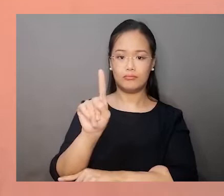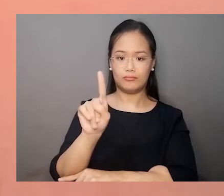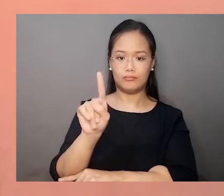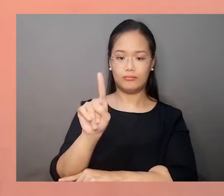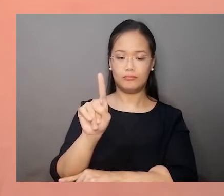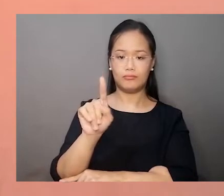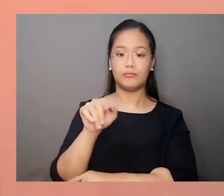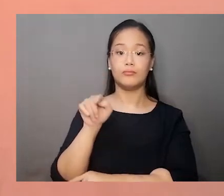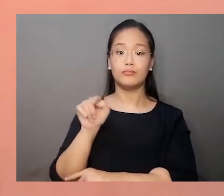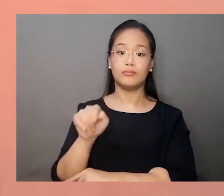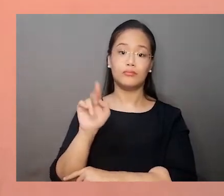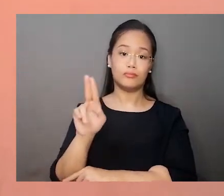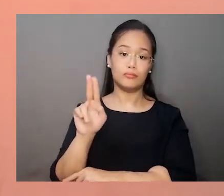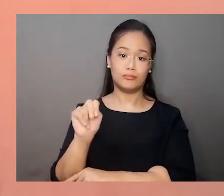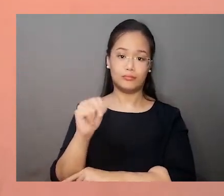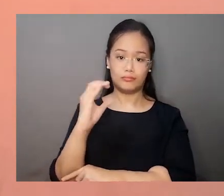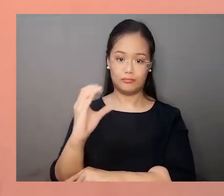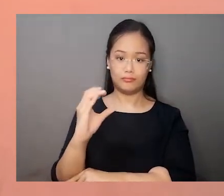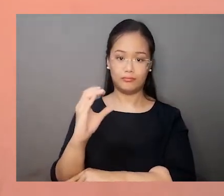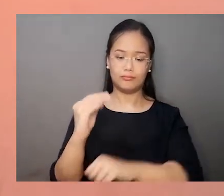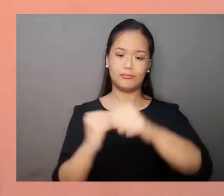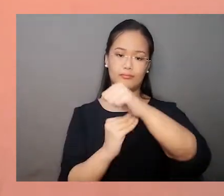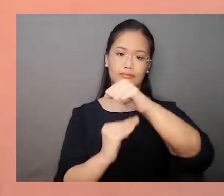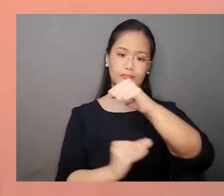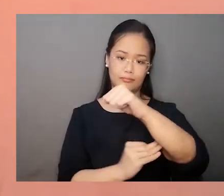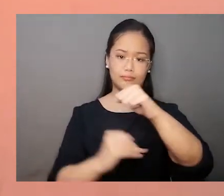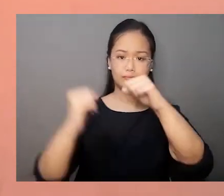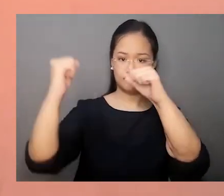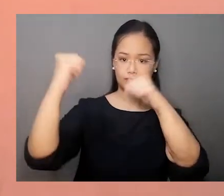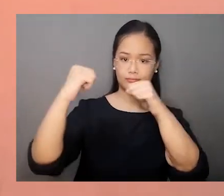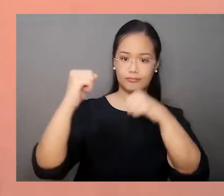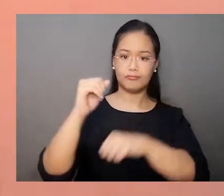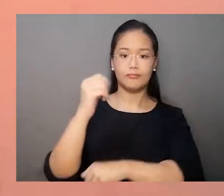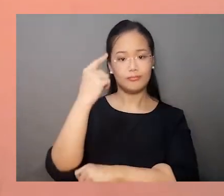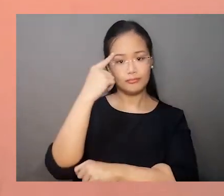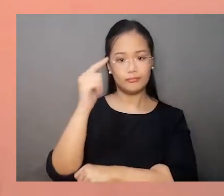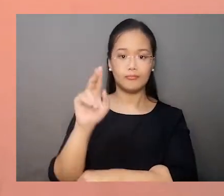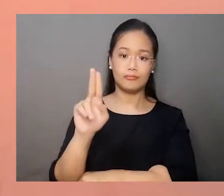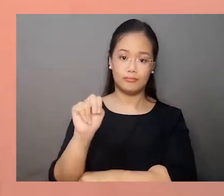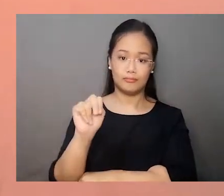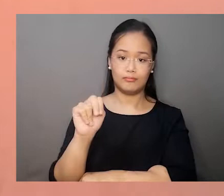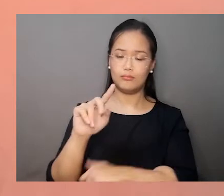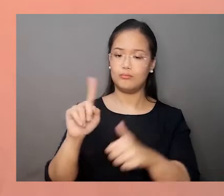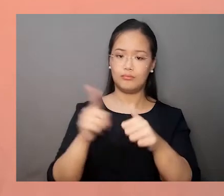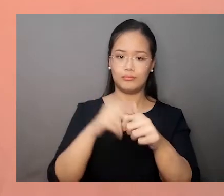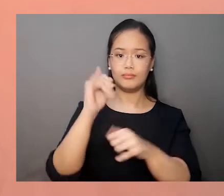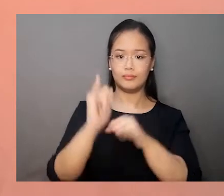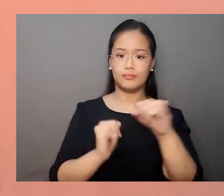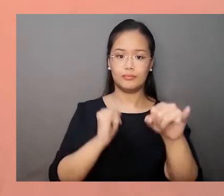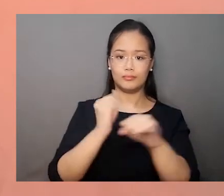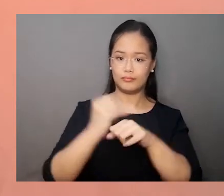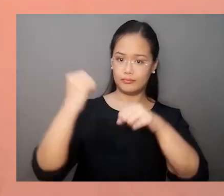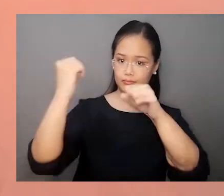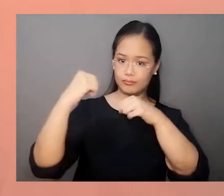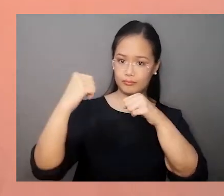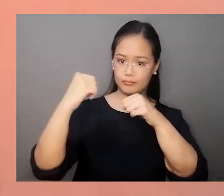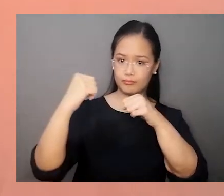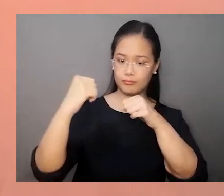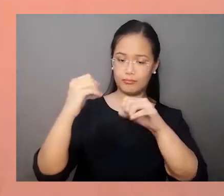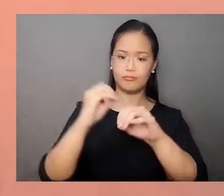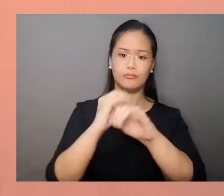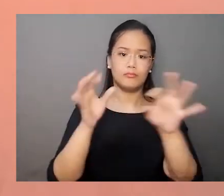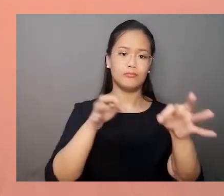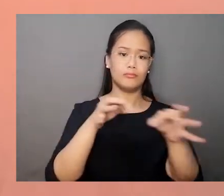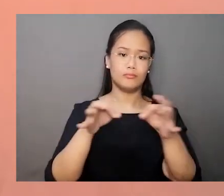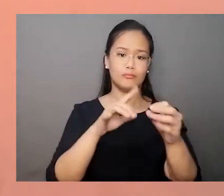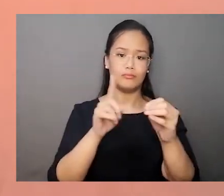the foundational treaty of the United Nations, was the first international agreement to articulate respect for human